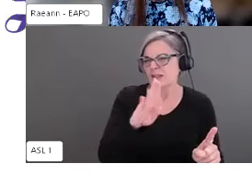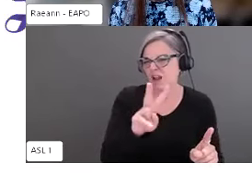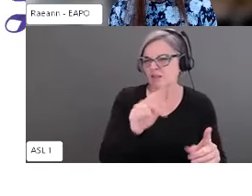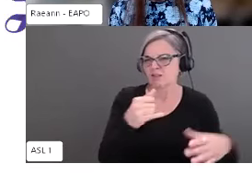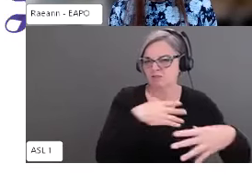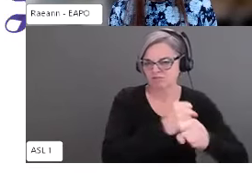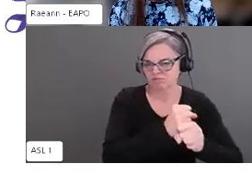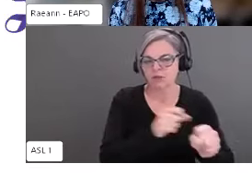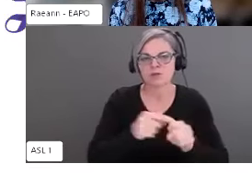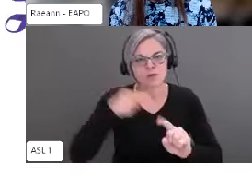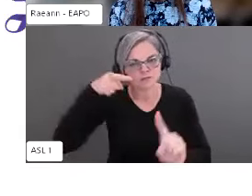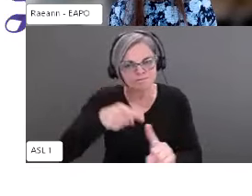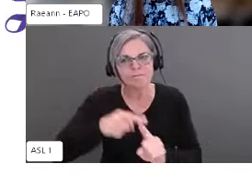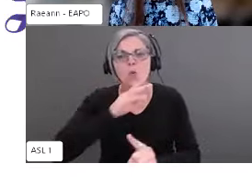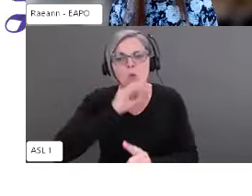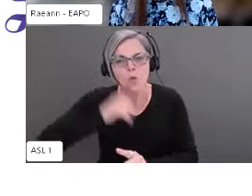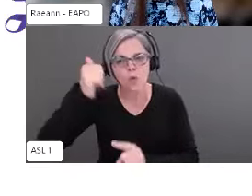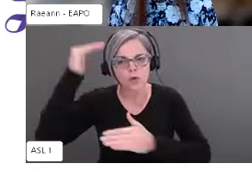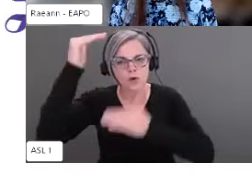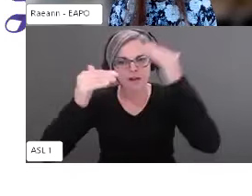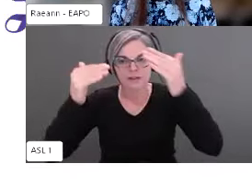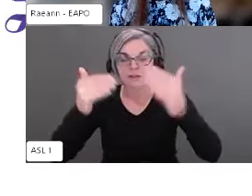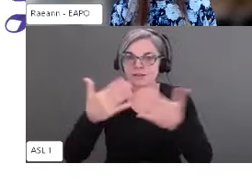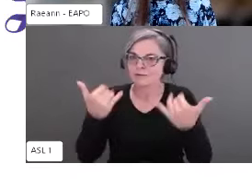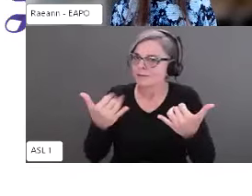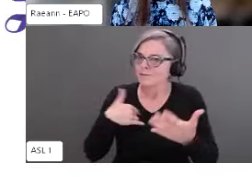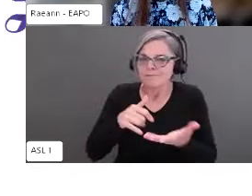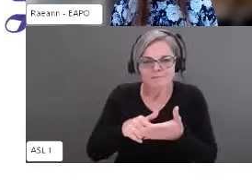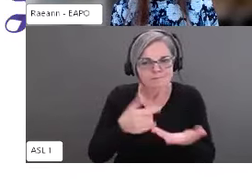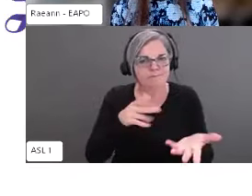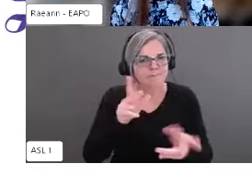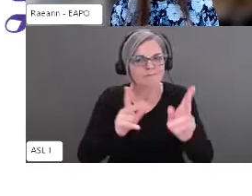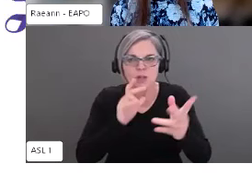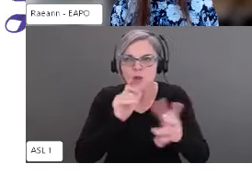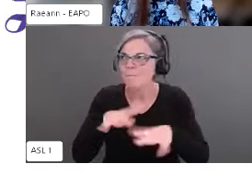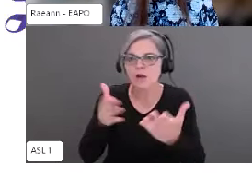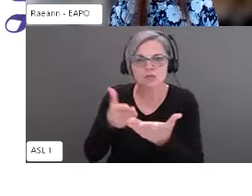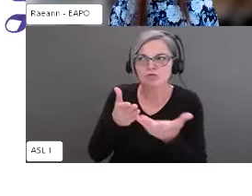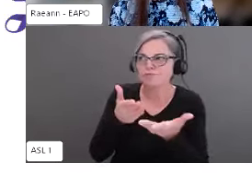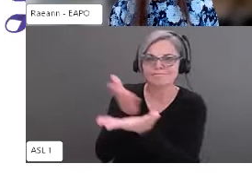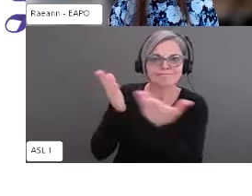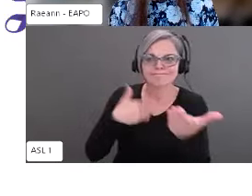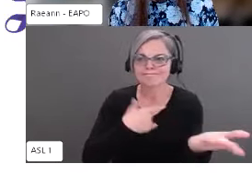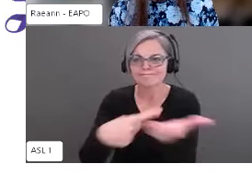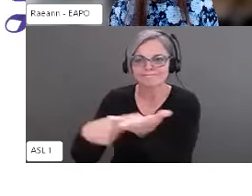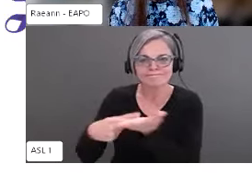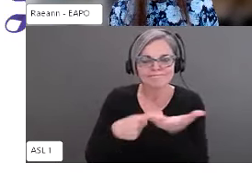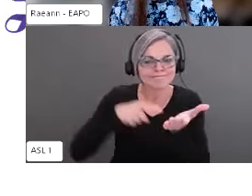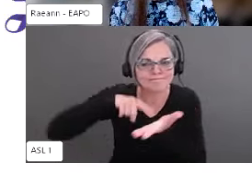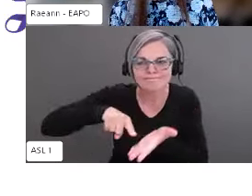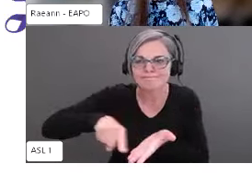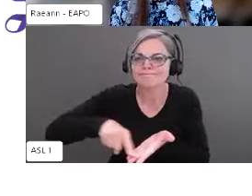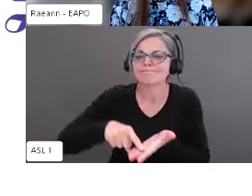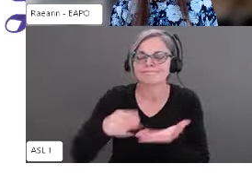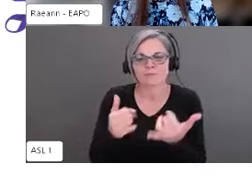that's being done to address the issue of elder abuse and intimate partner violence. And as our colleagues today are going to be speaking